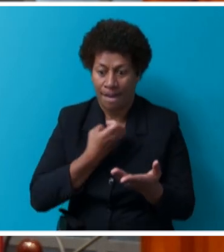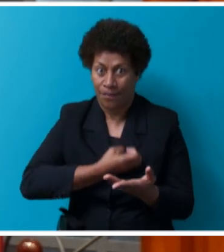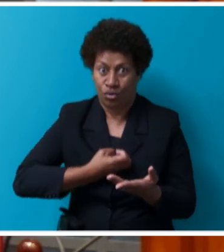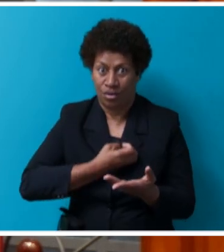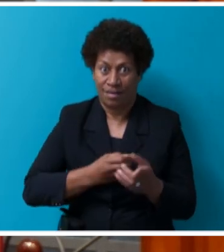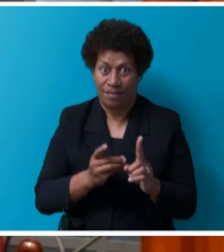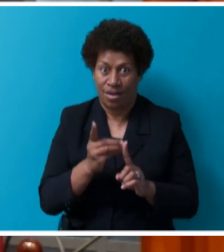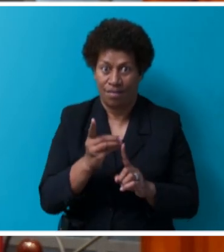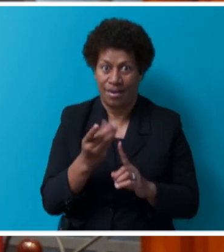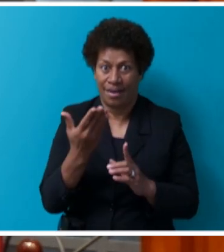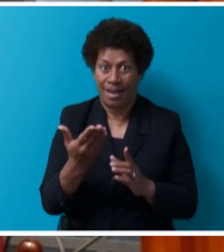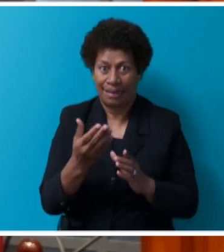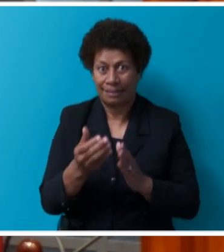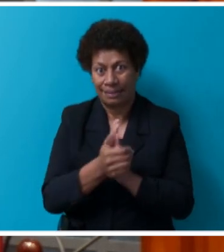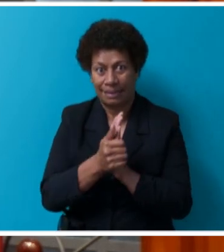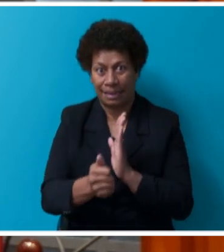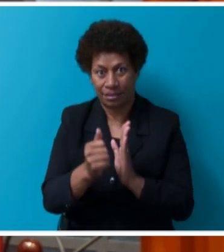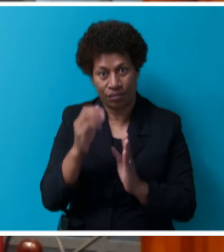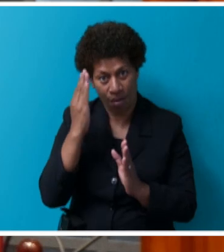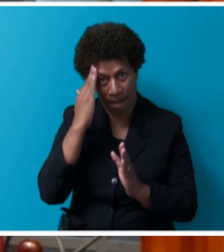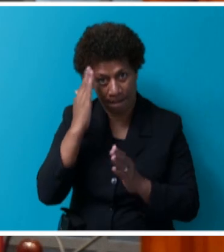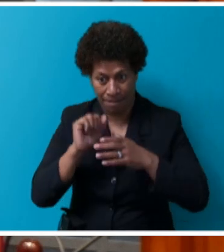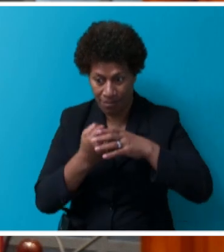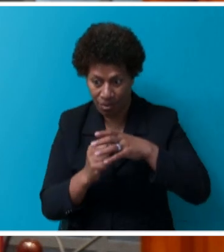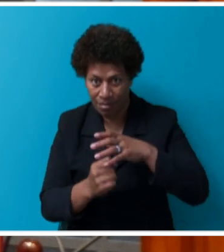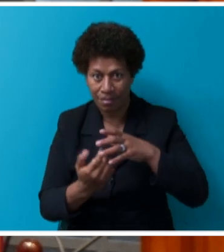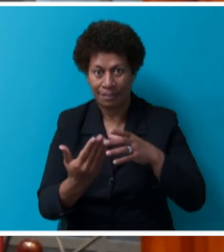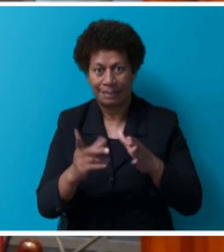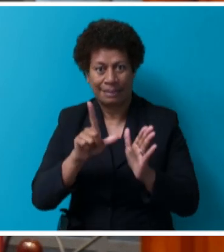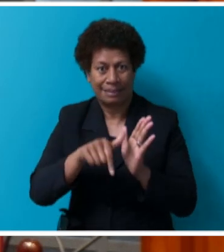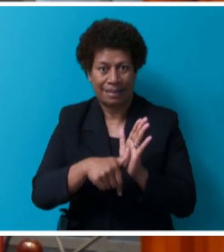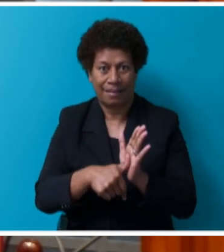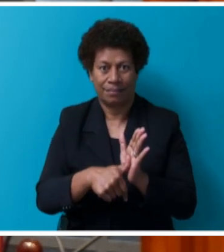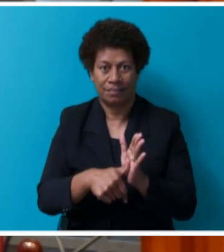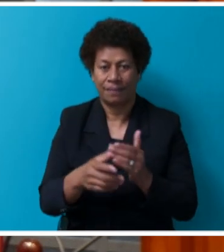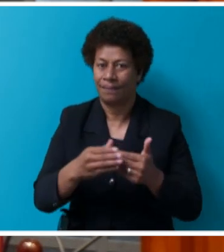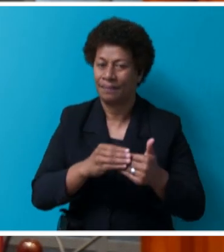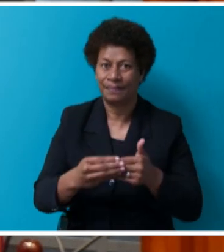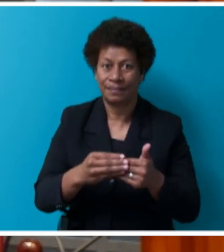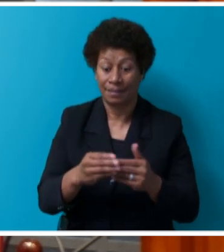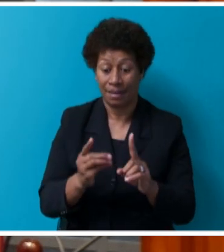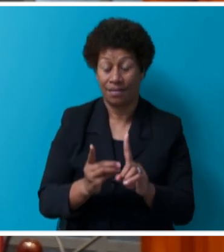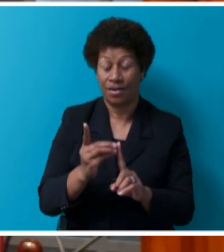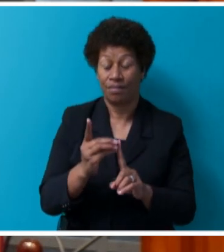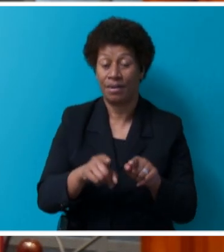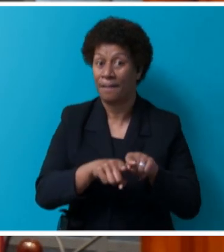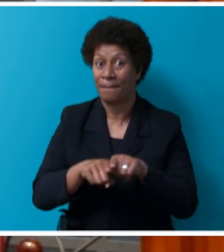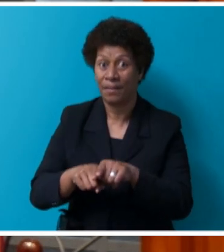skills, while reducing passive screen time. Mr. Speaker, sir, this development also ensures that